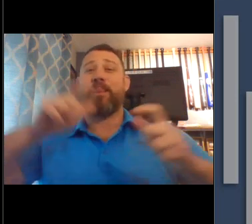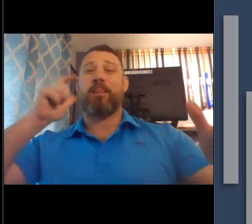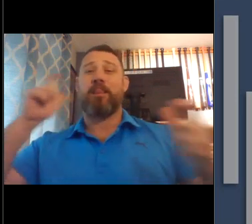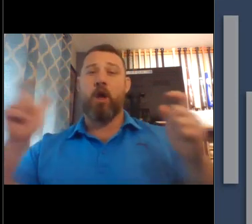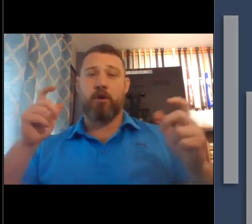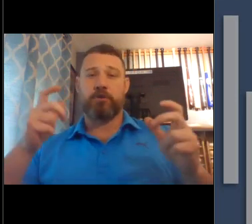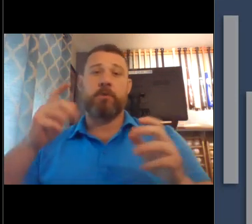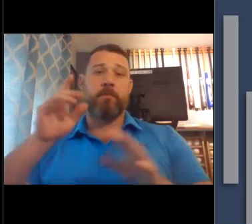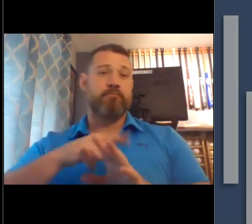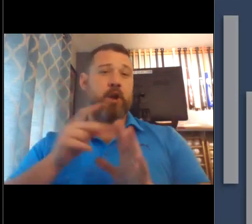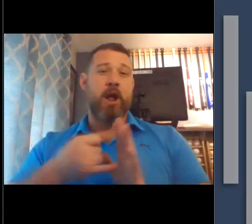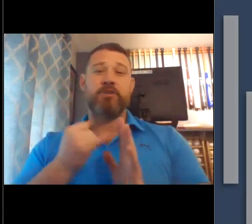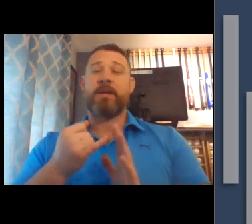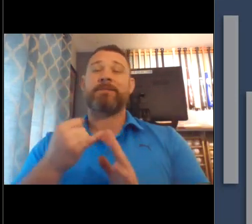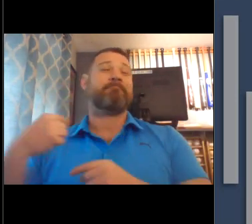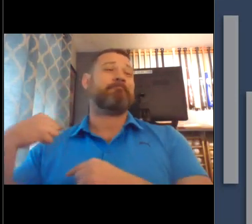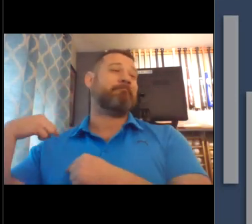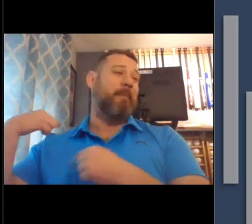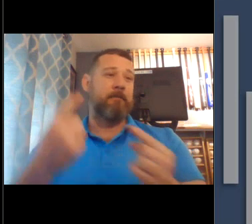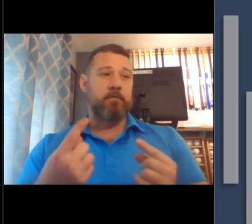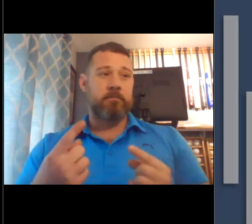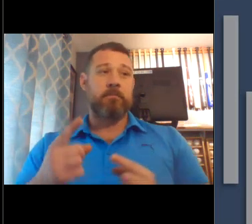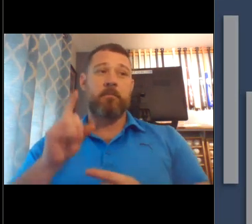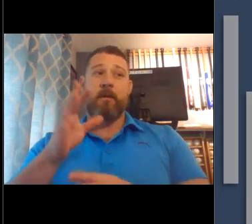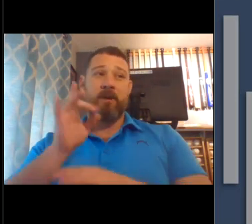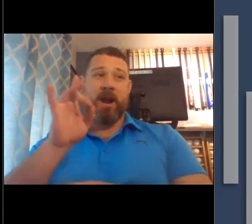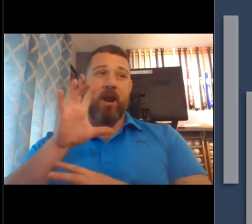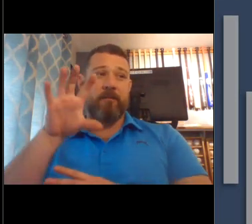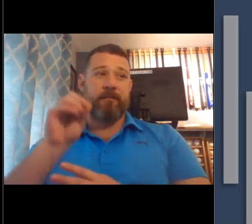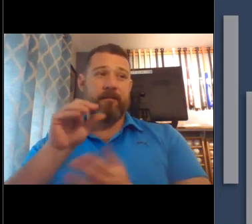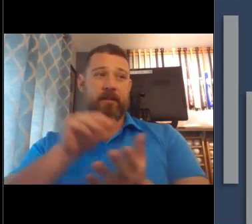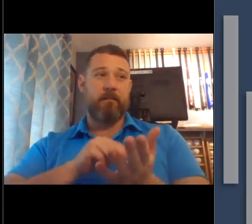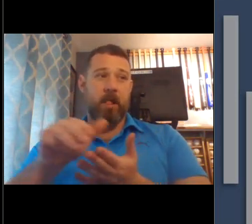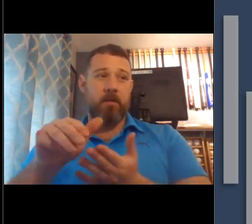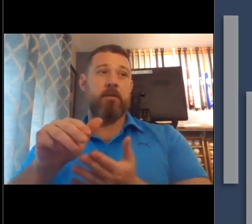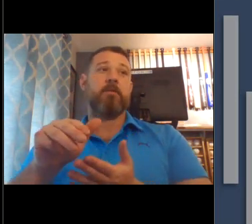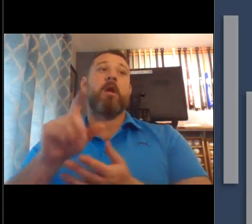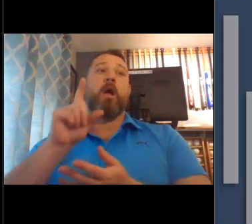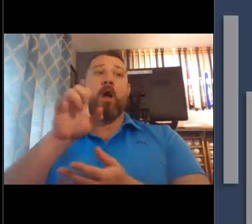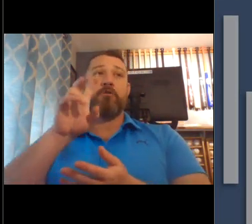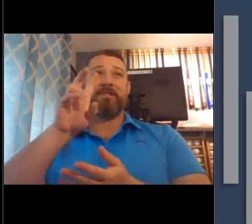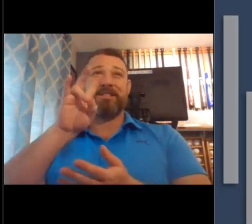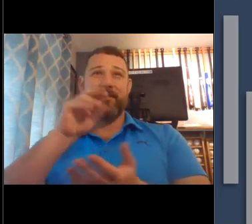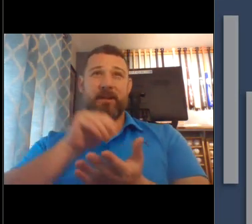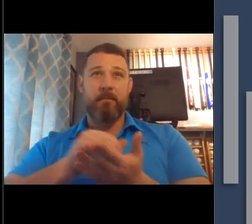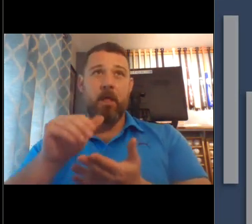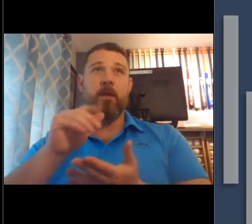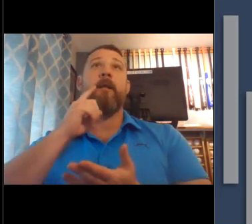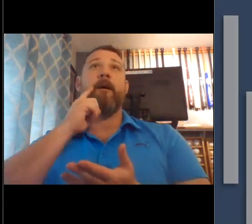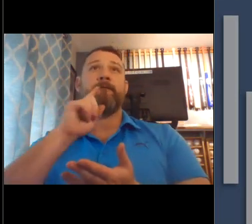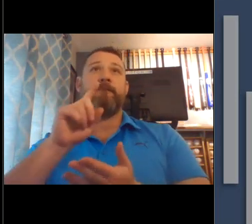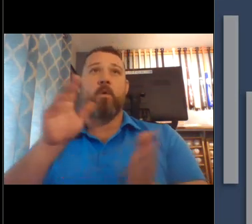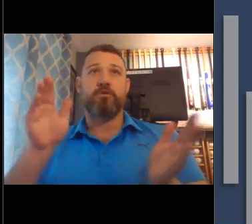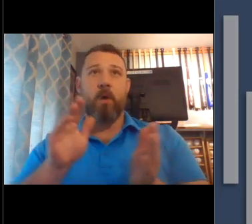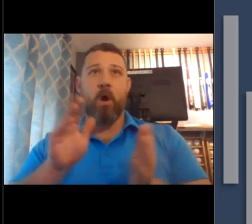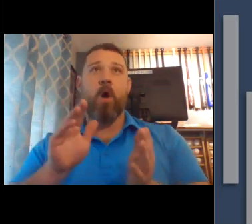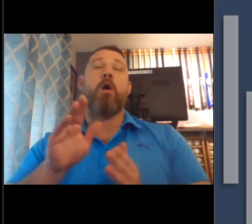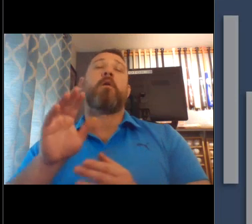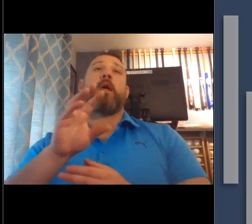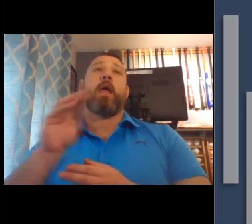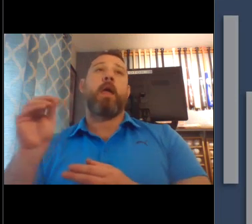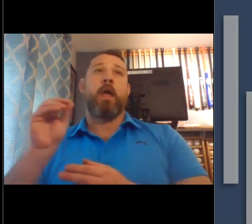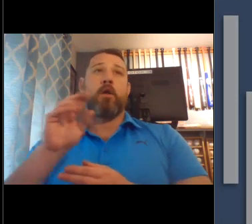ever. That's over $850 million for the statewide component, over $170 million in funding for the small urban and rural component,